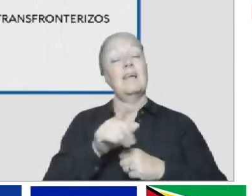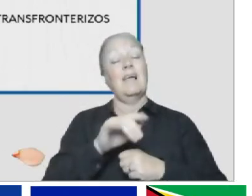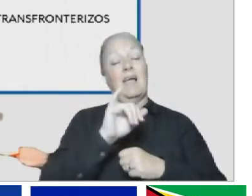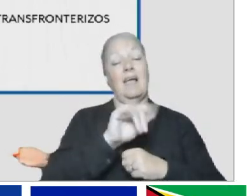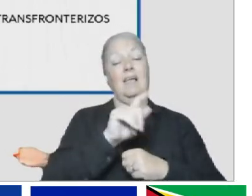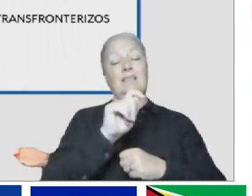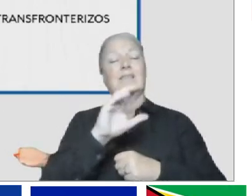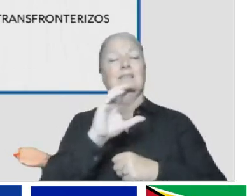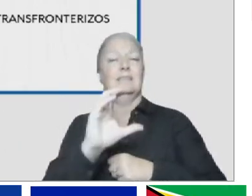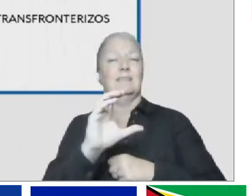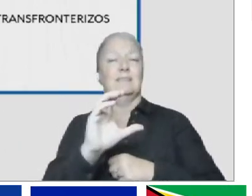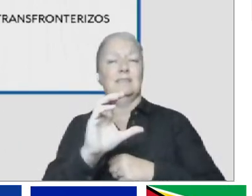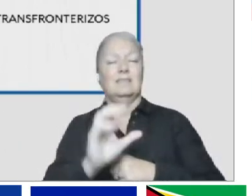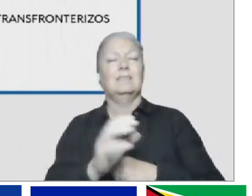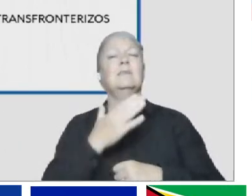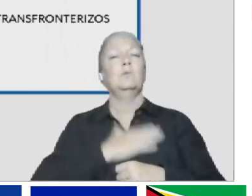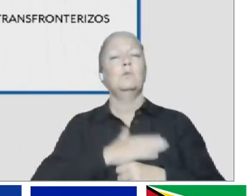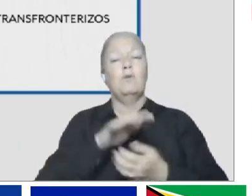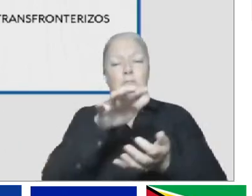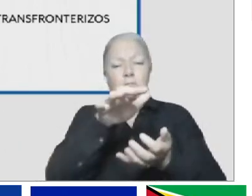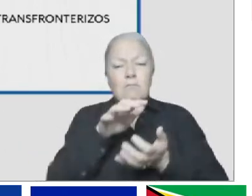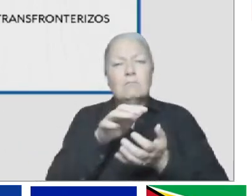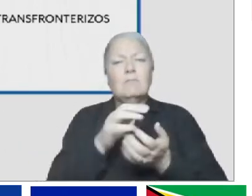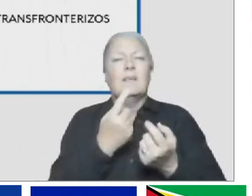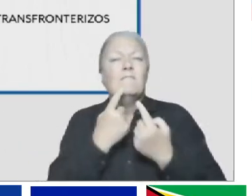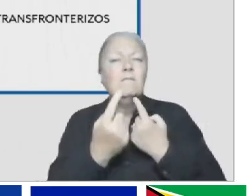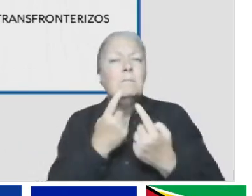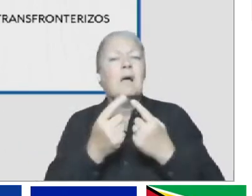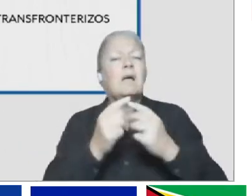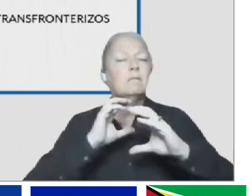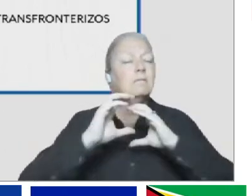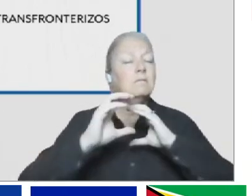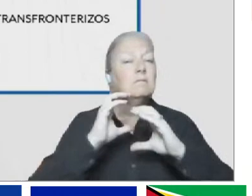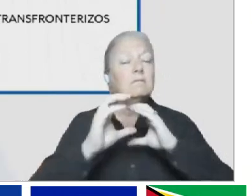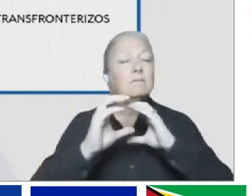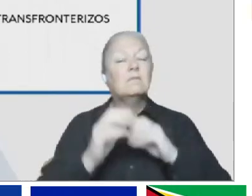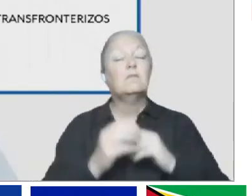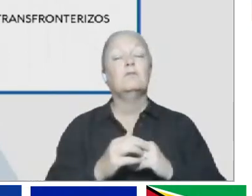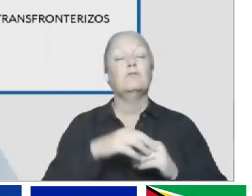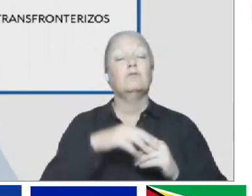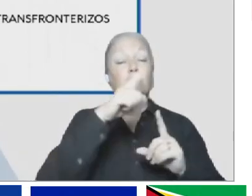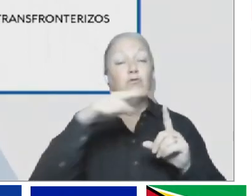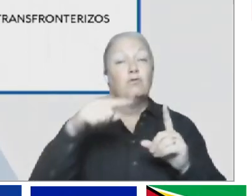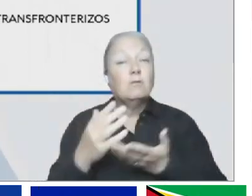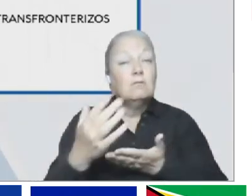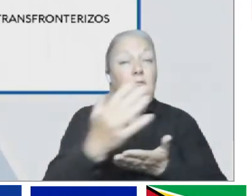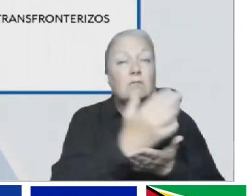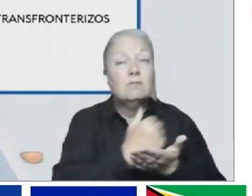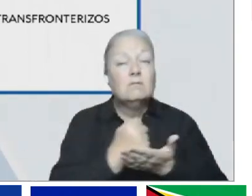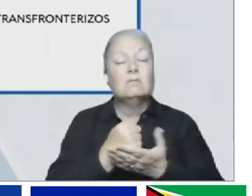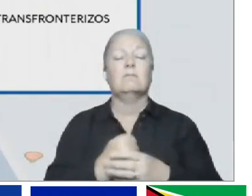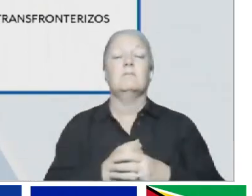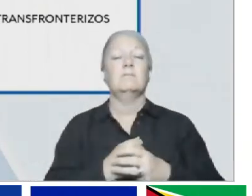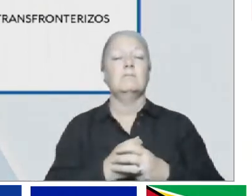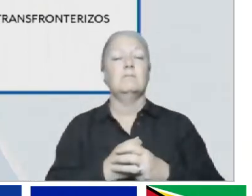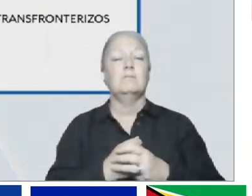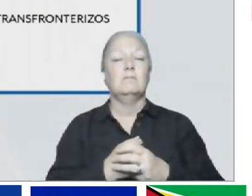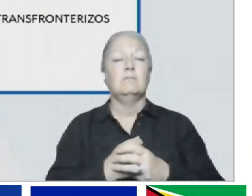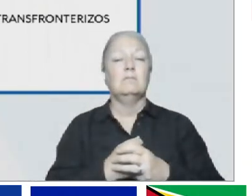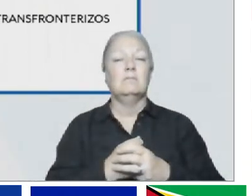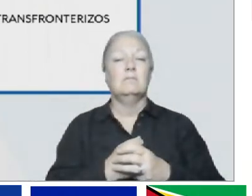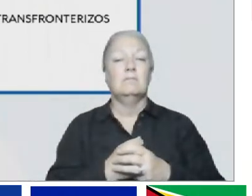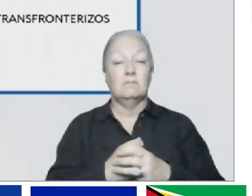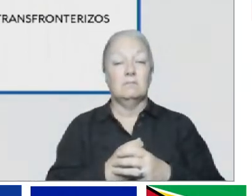and communication. Data collection, georeferences have been key when it comes to making